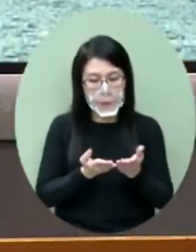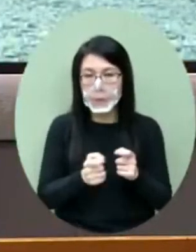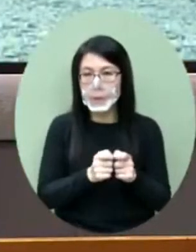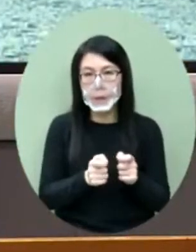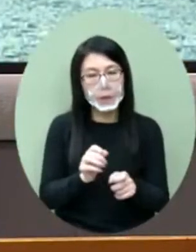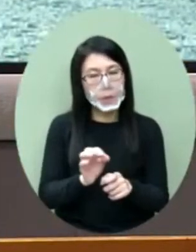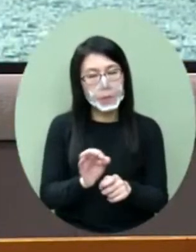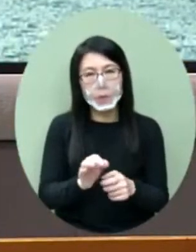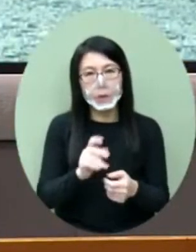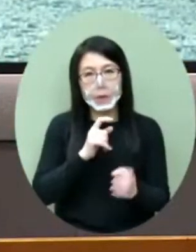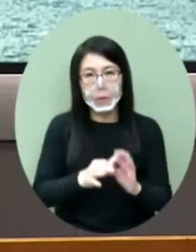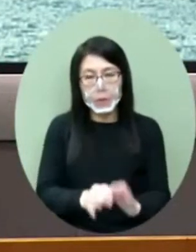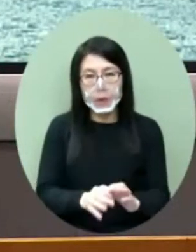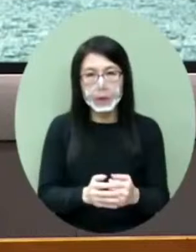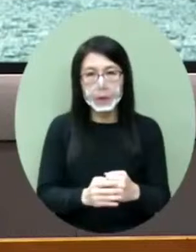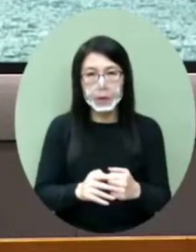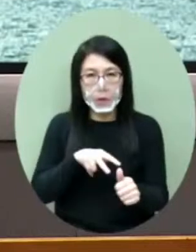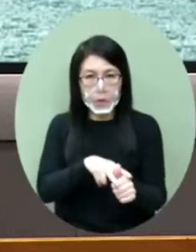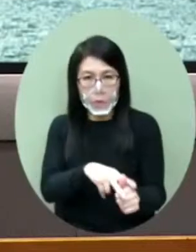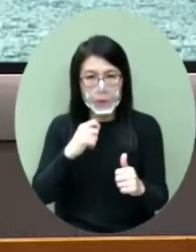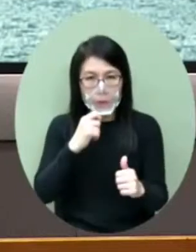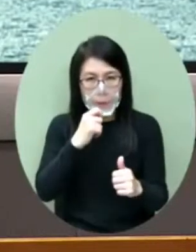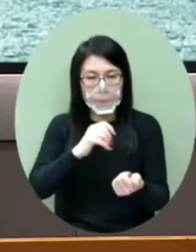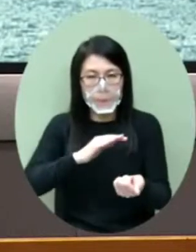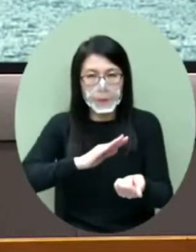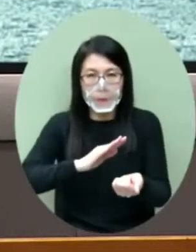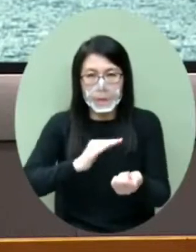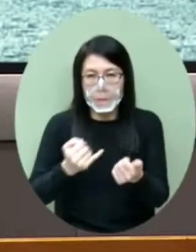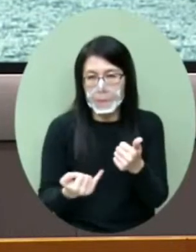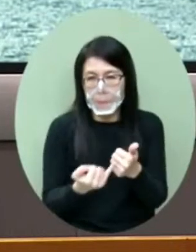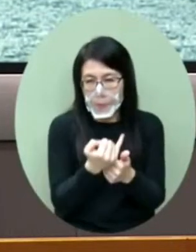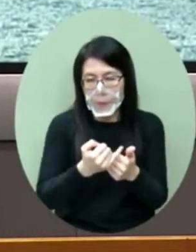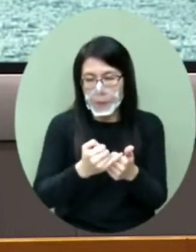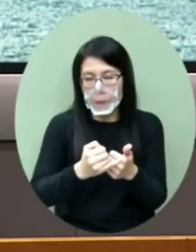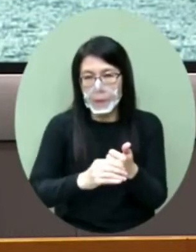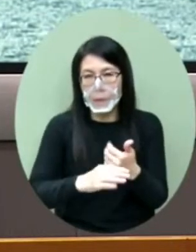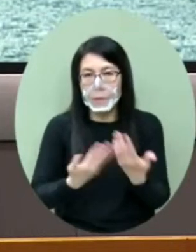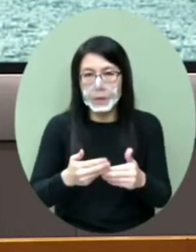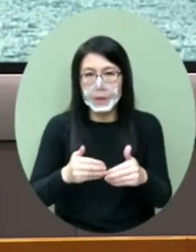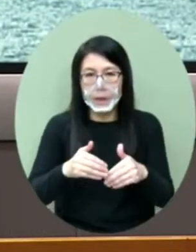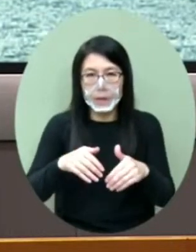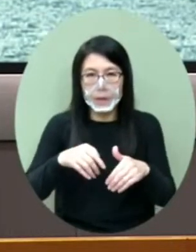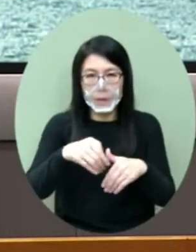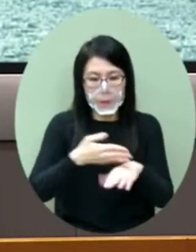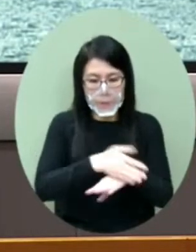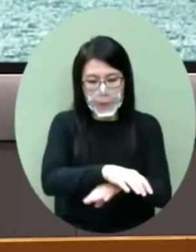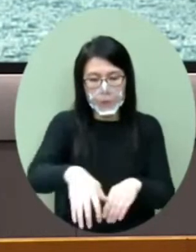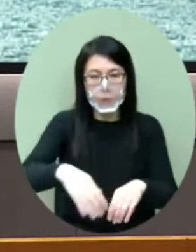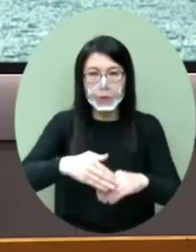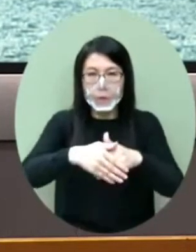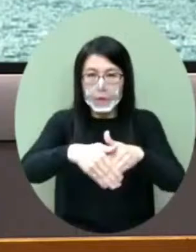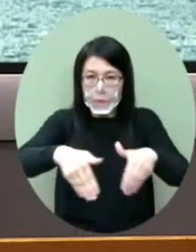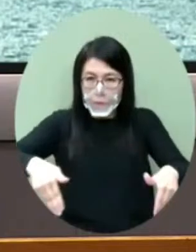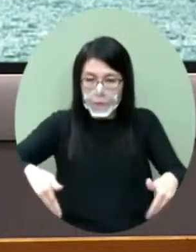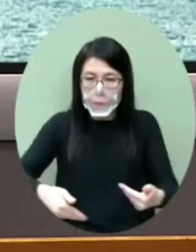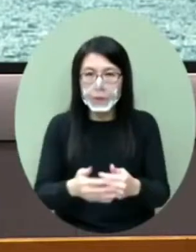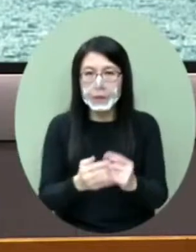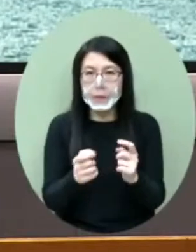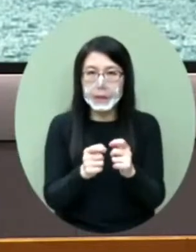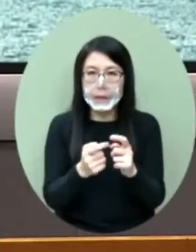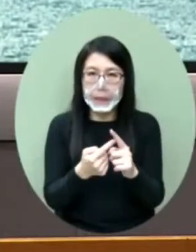the usage of the oral medication? I don't have the figures in relation